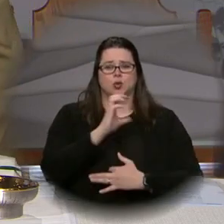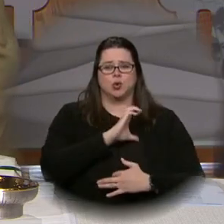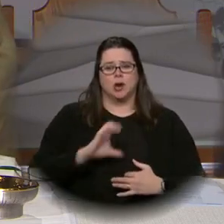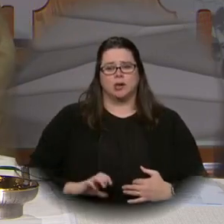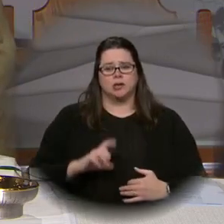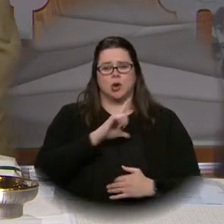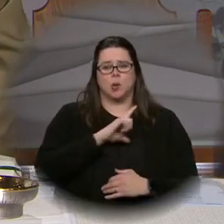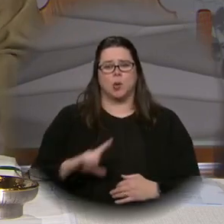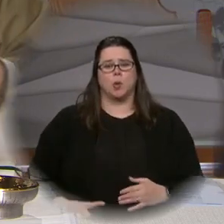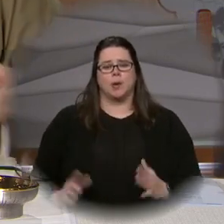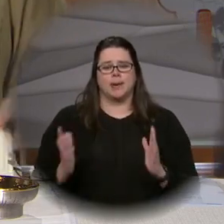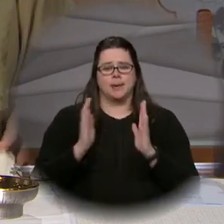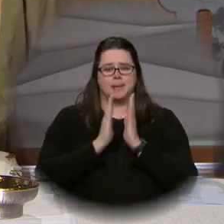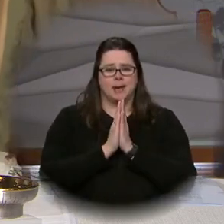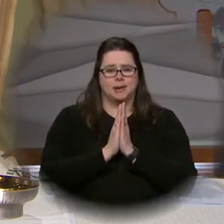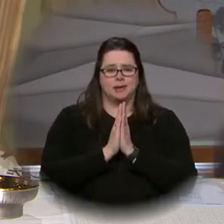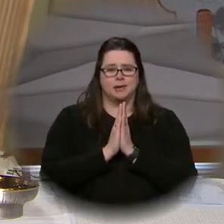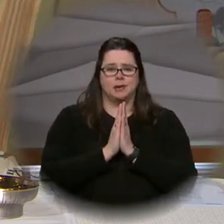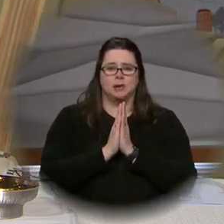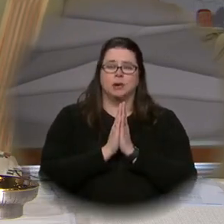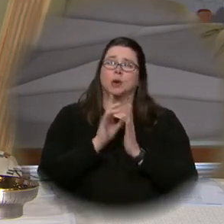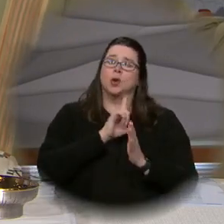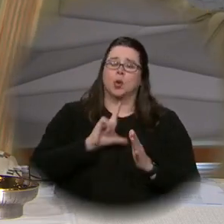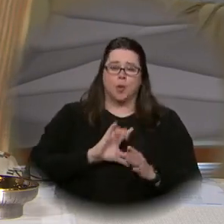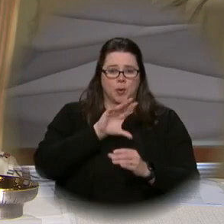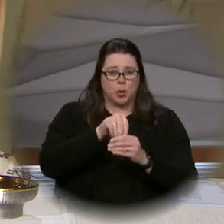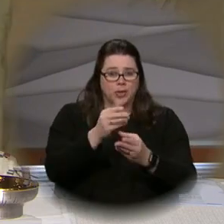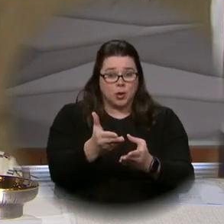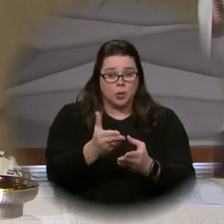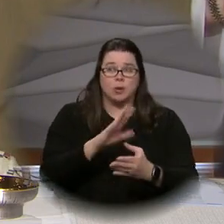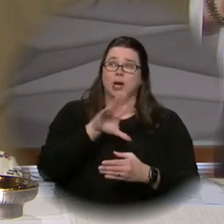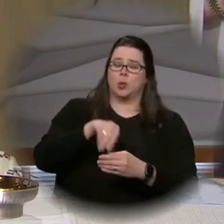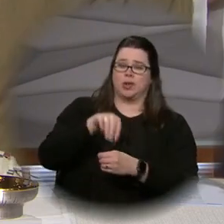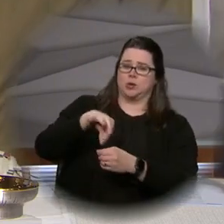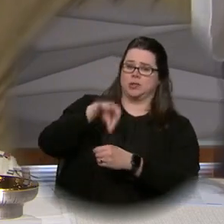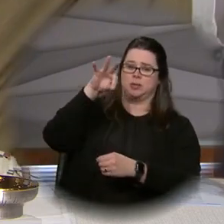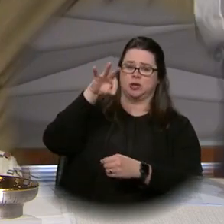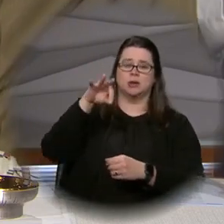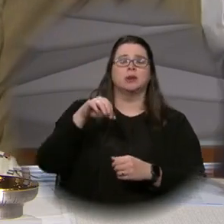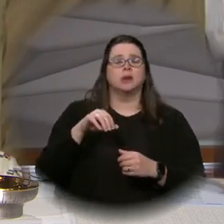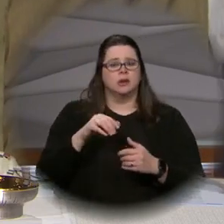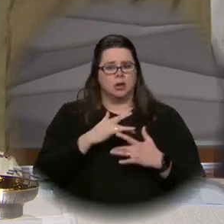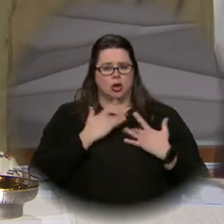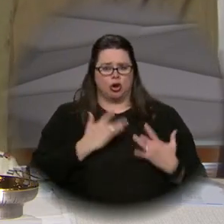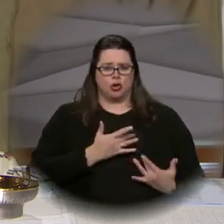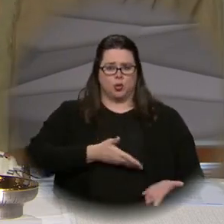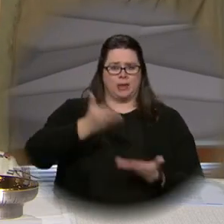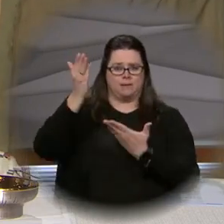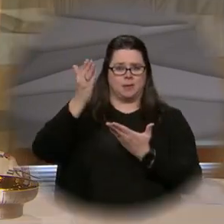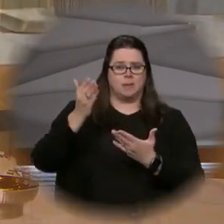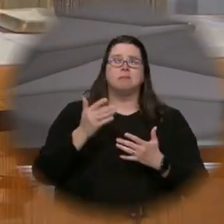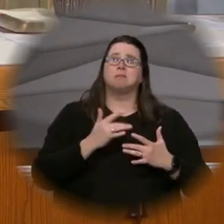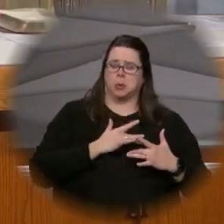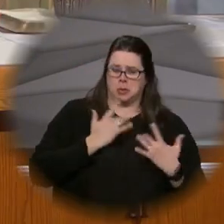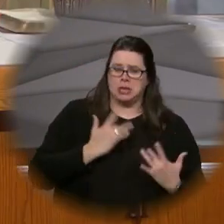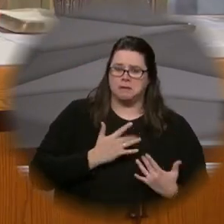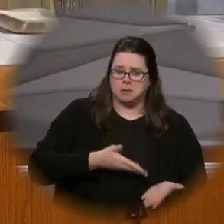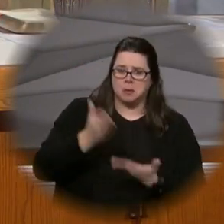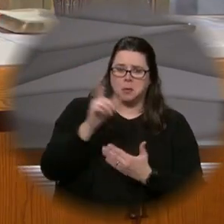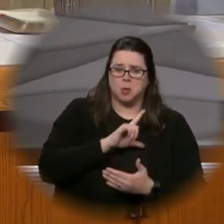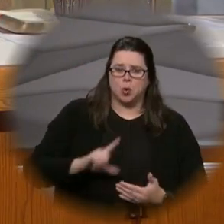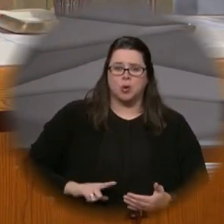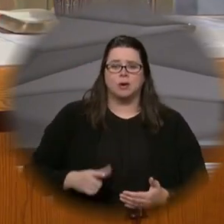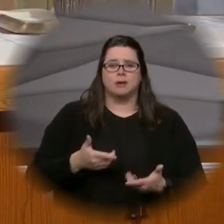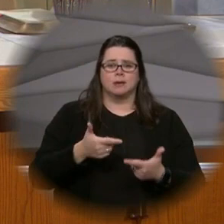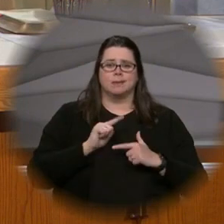through Christ, our Lord. Amen. The Lord be with you. And with your spirit. Lift up your hearts. We lift them up to the Lord. Let us